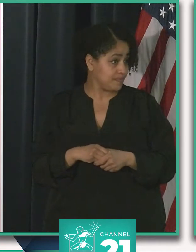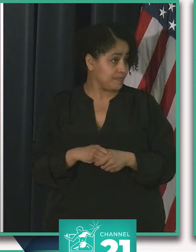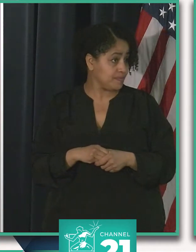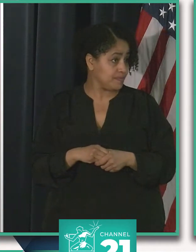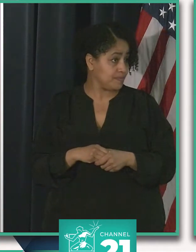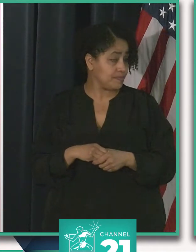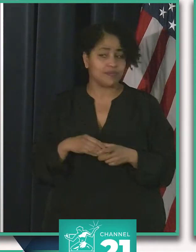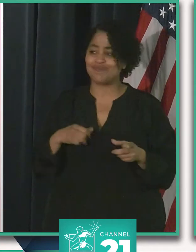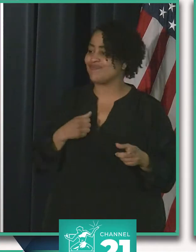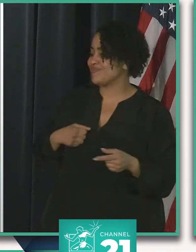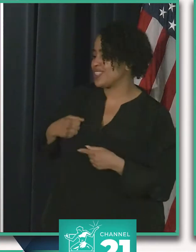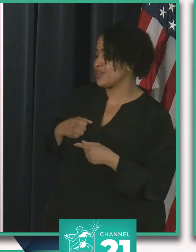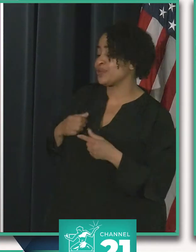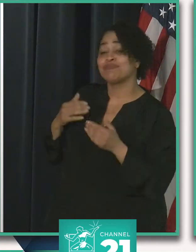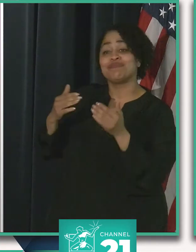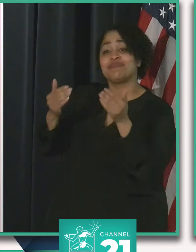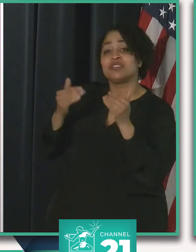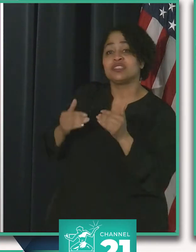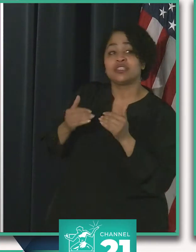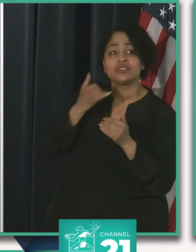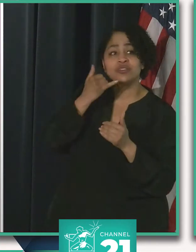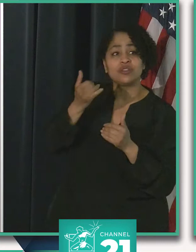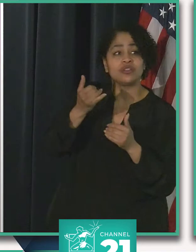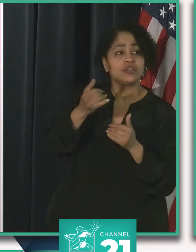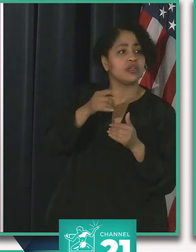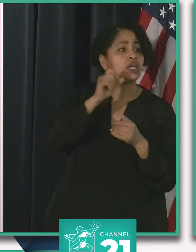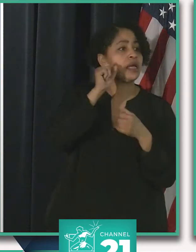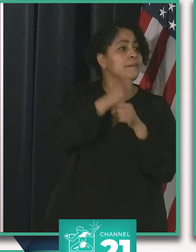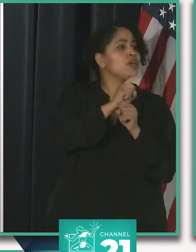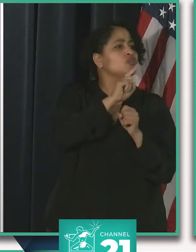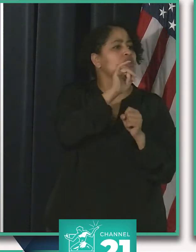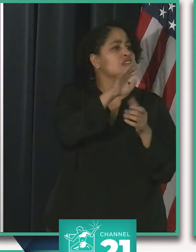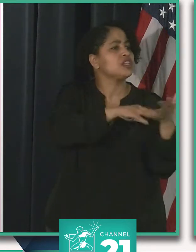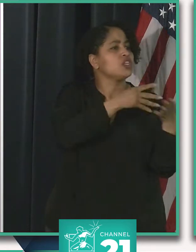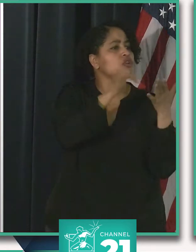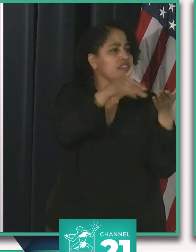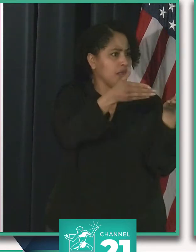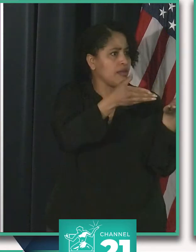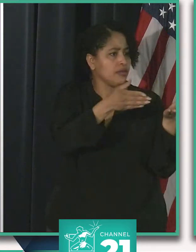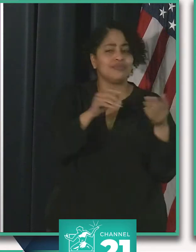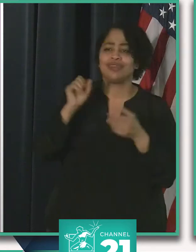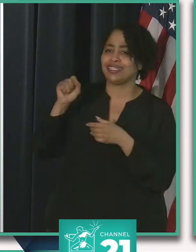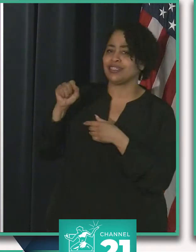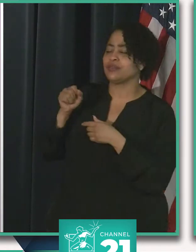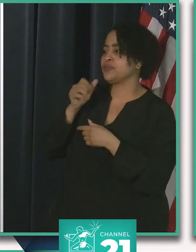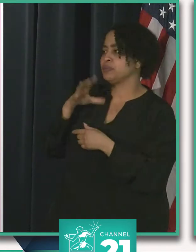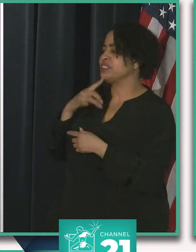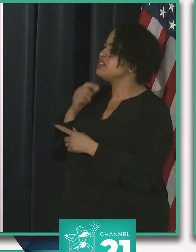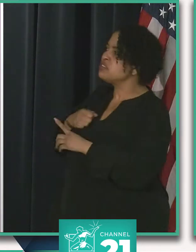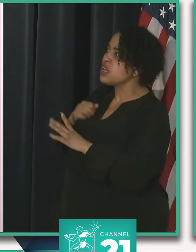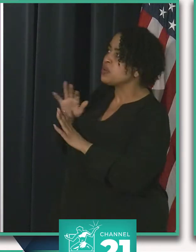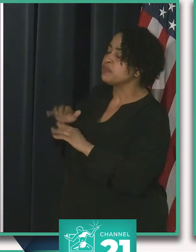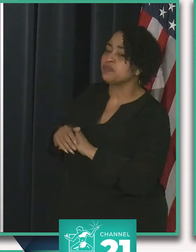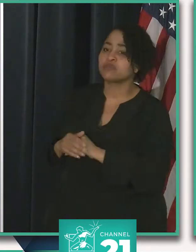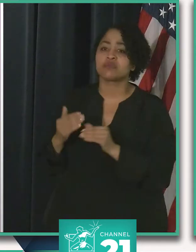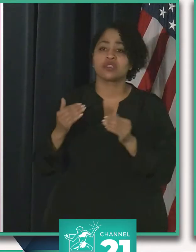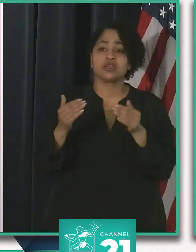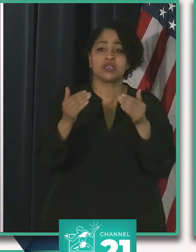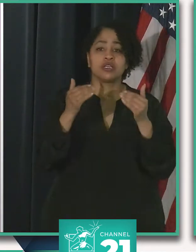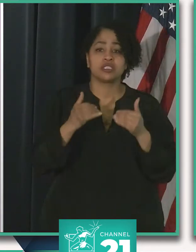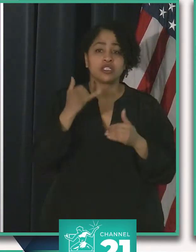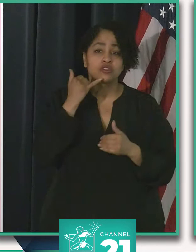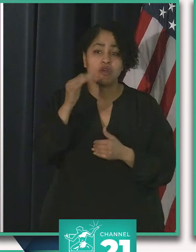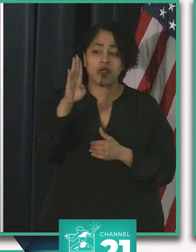Sorry. The next caller is... Okay, Ray, will you make sure that gets set up? Yes. Good. Okay. Sorry. Next caller is